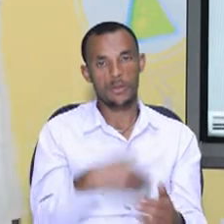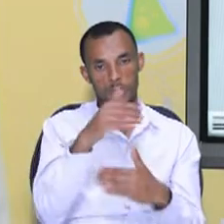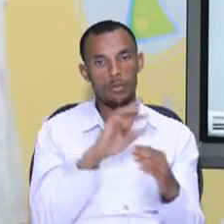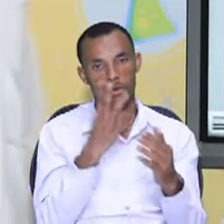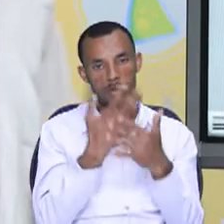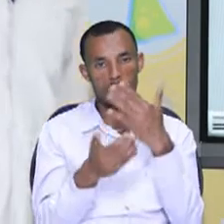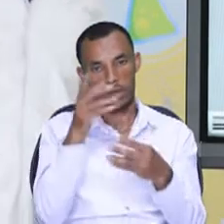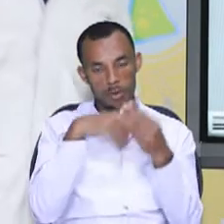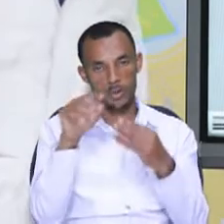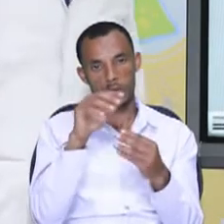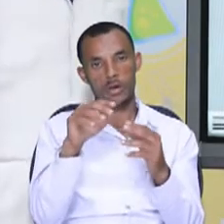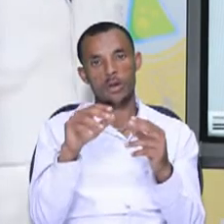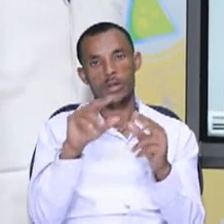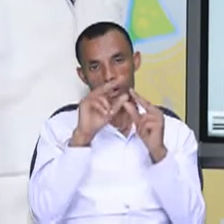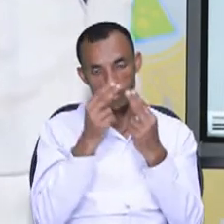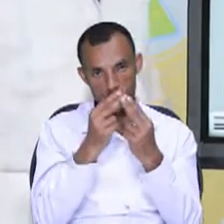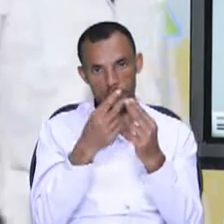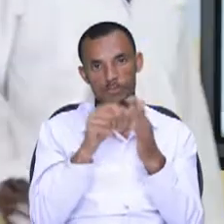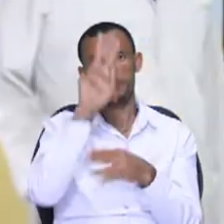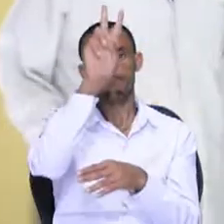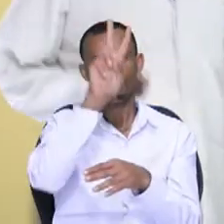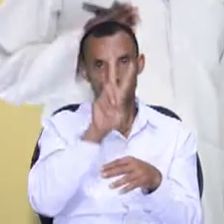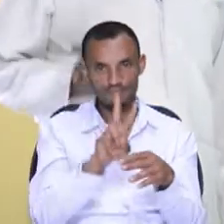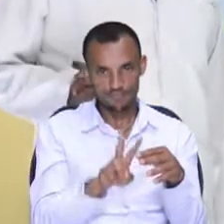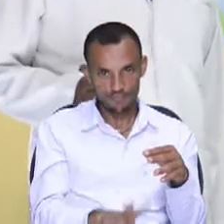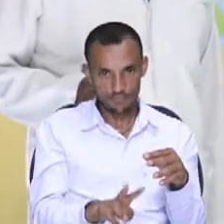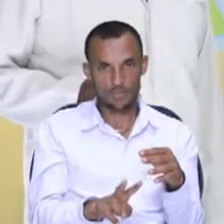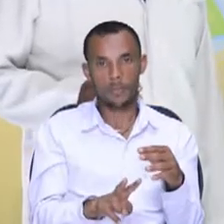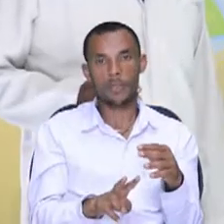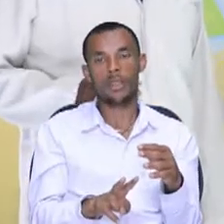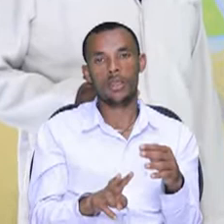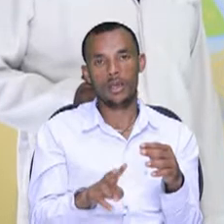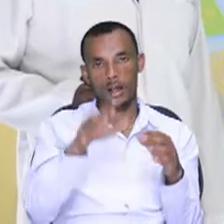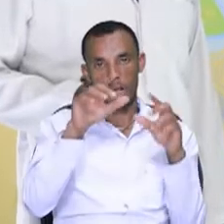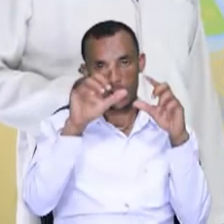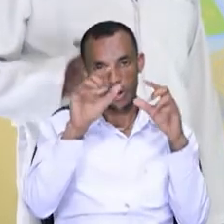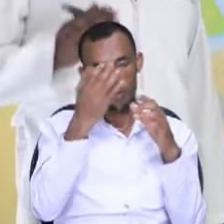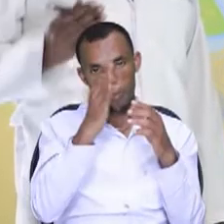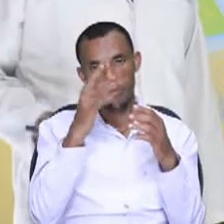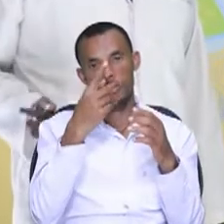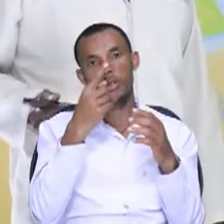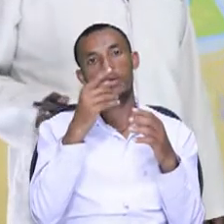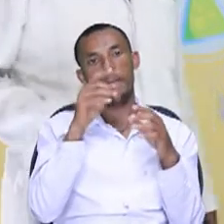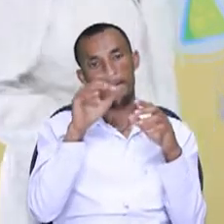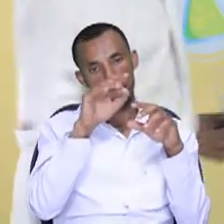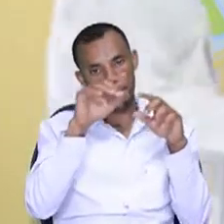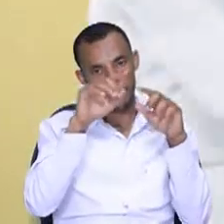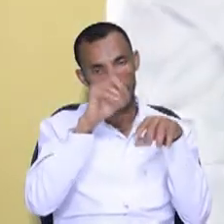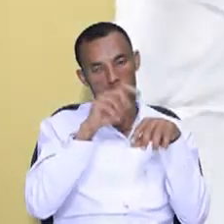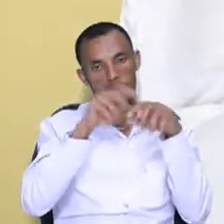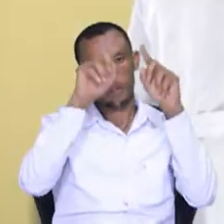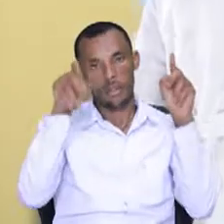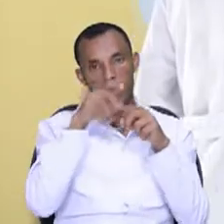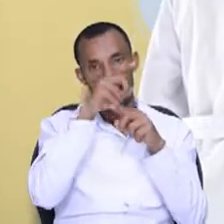Groups. The vertical columns of elements in the periodic table are called groups.